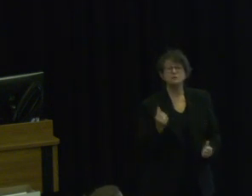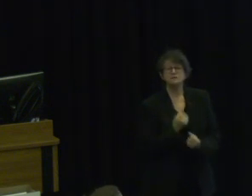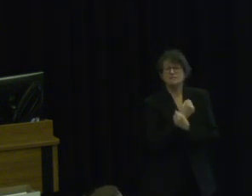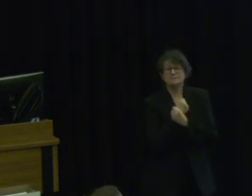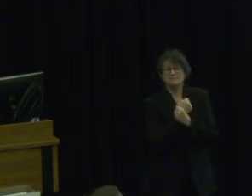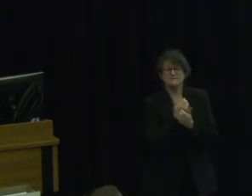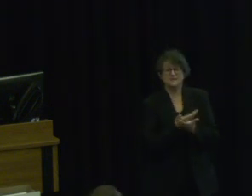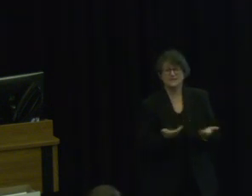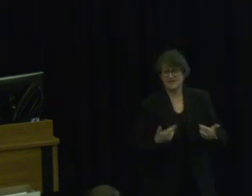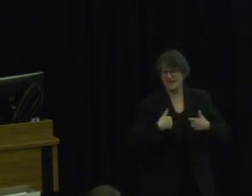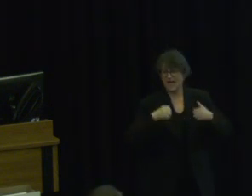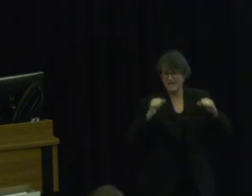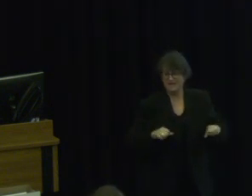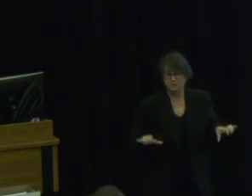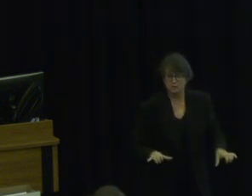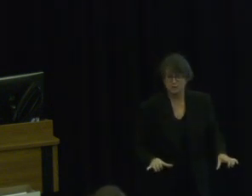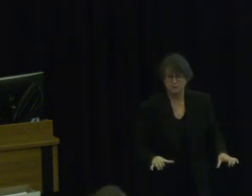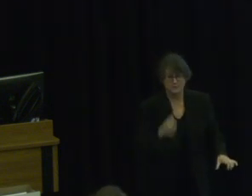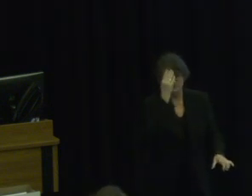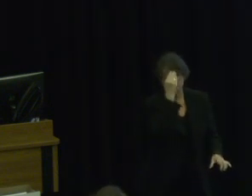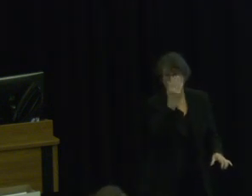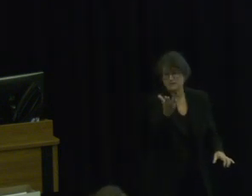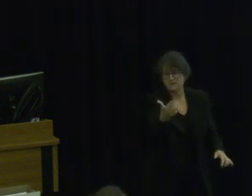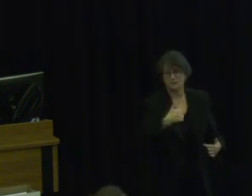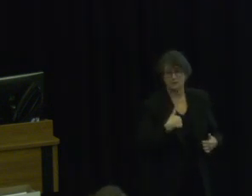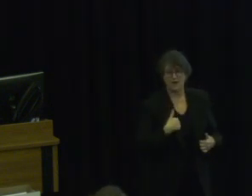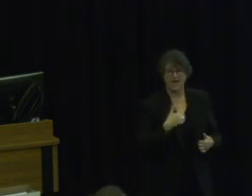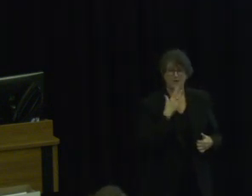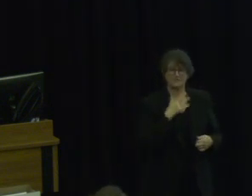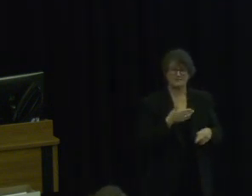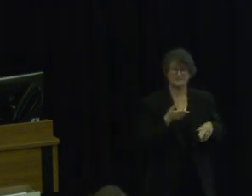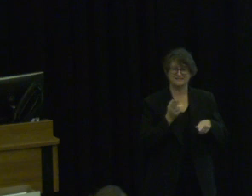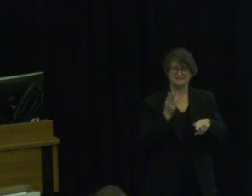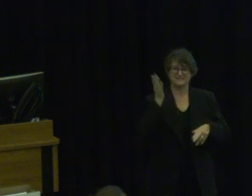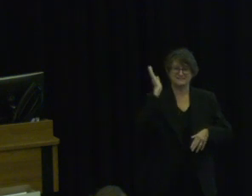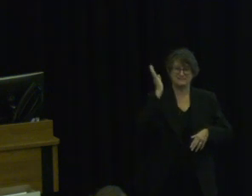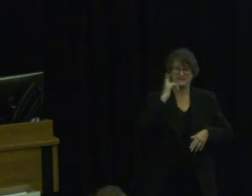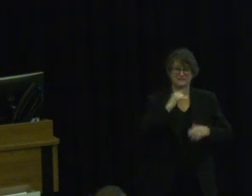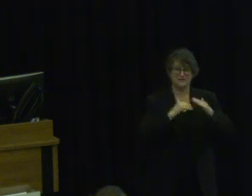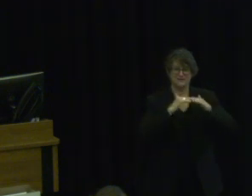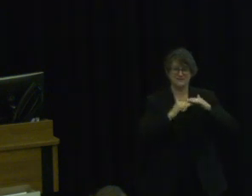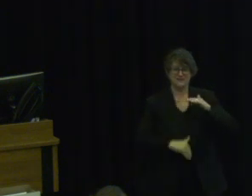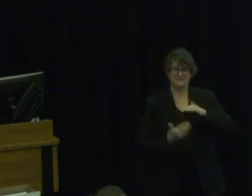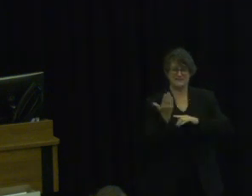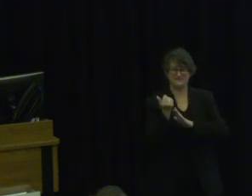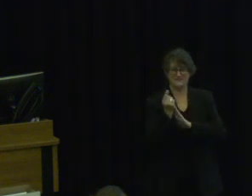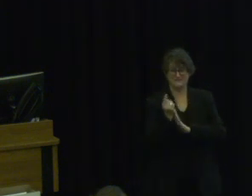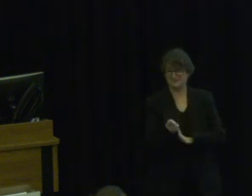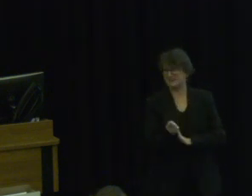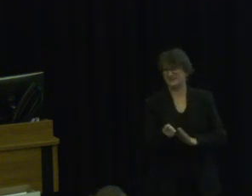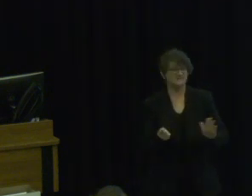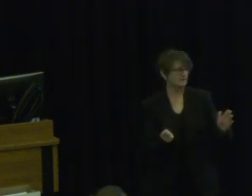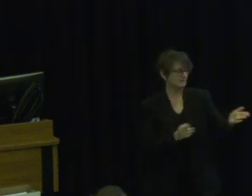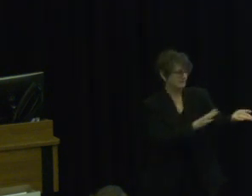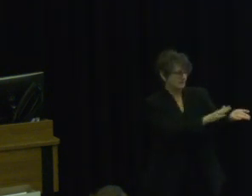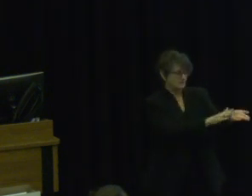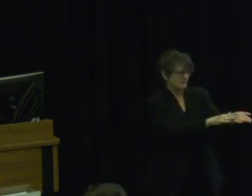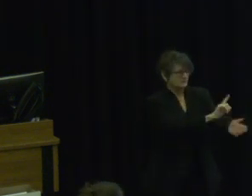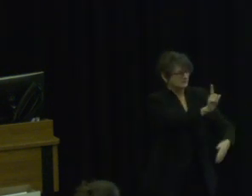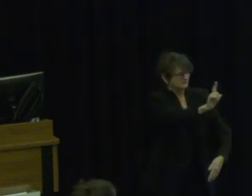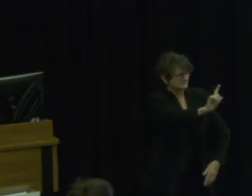can do is to tell you that I'm only going to speak for under 15 minutes and then turn it over to you. Hey, whoa, you don't have to